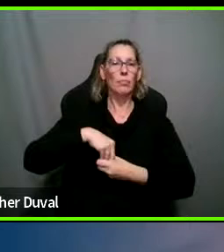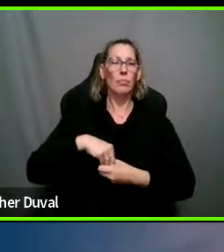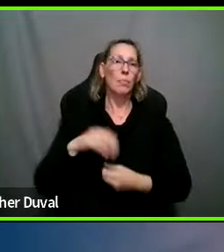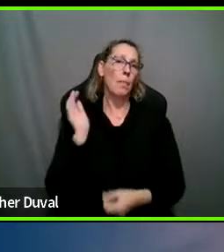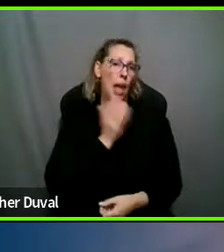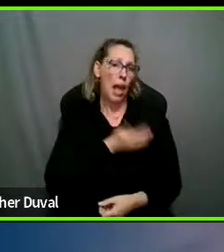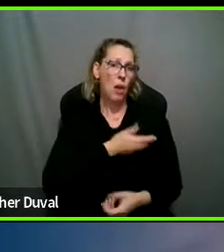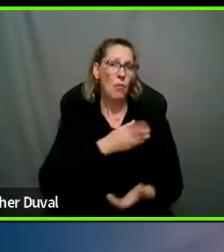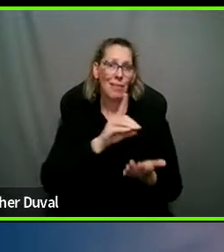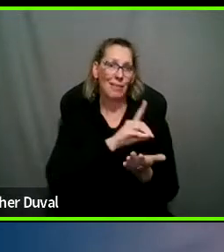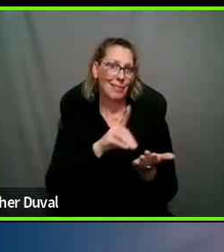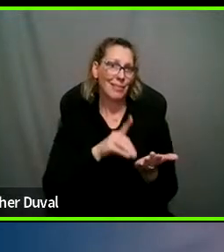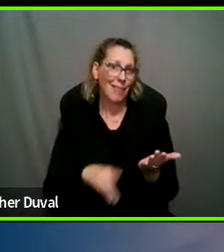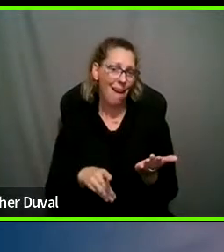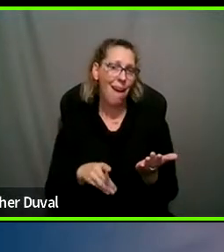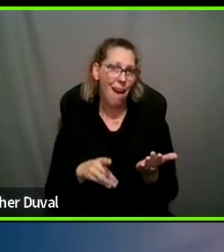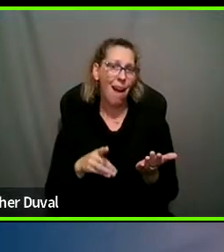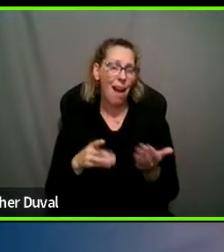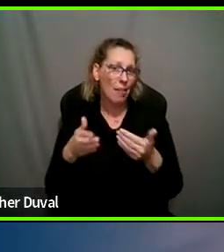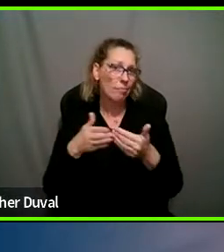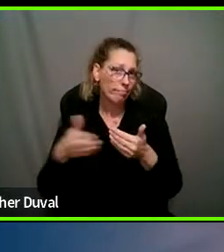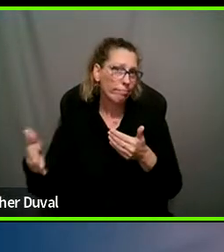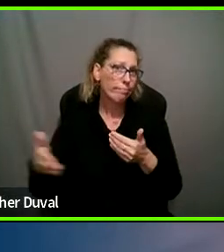design now as well as moving forward.